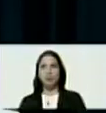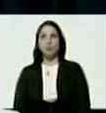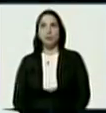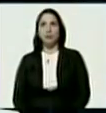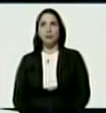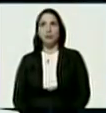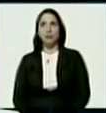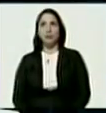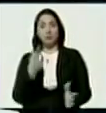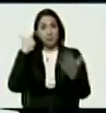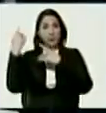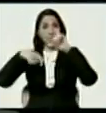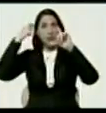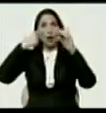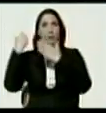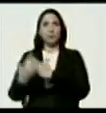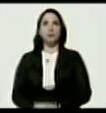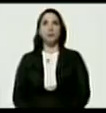oportunidad. Adelante, video.